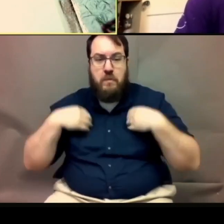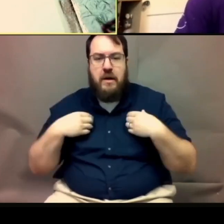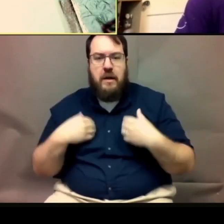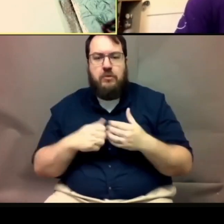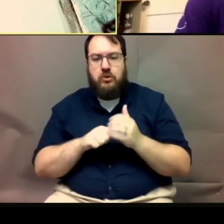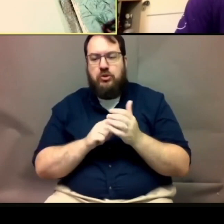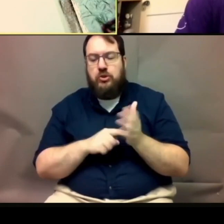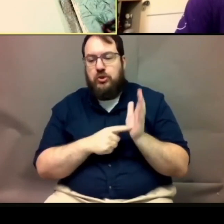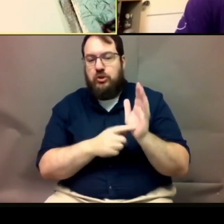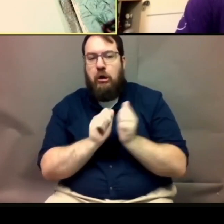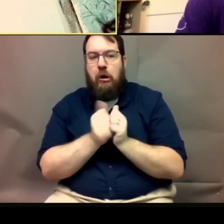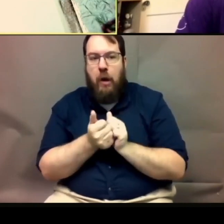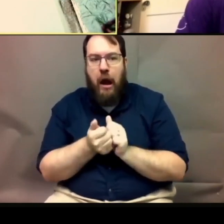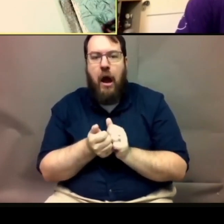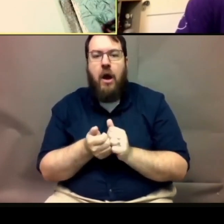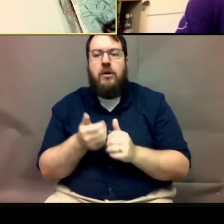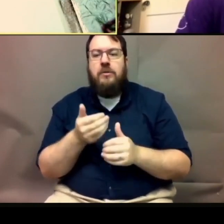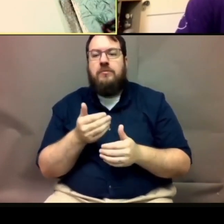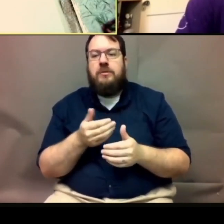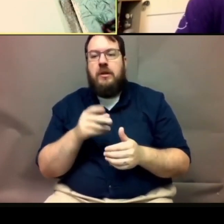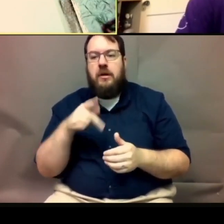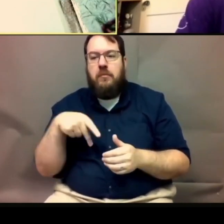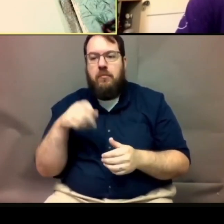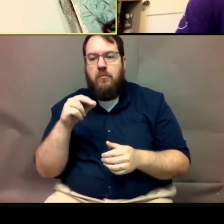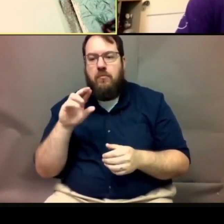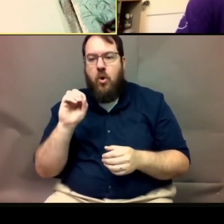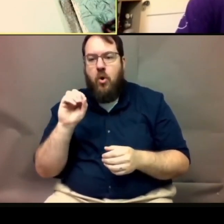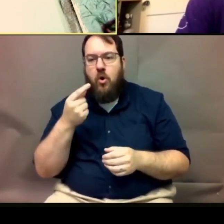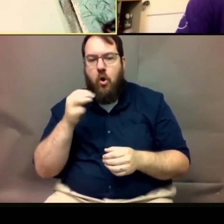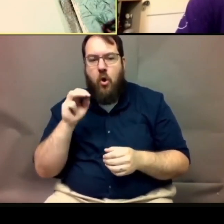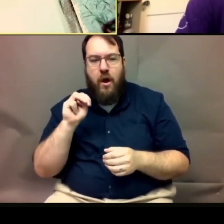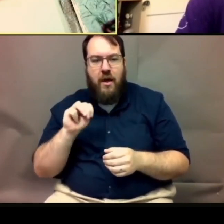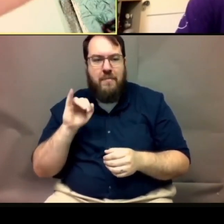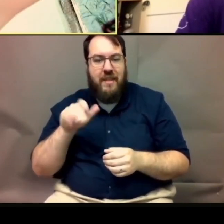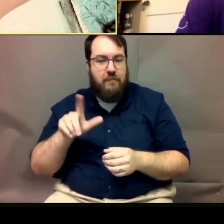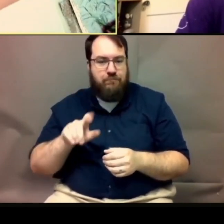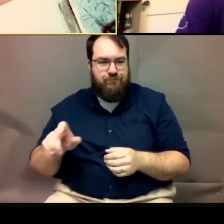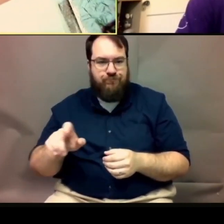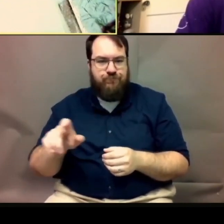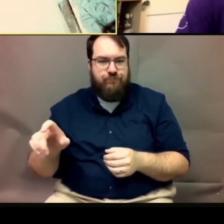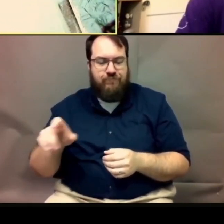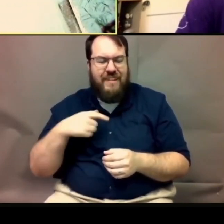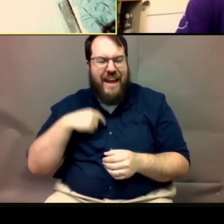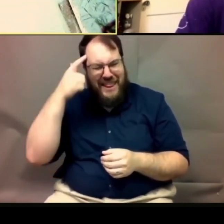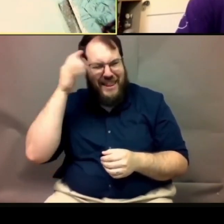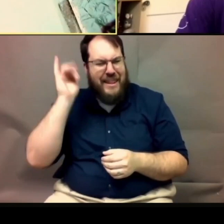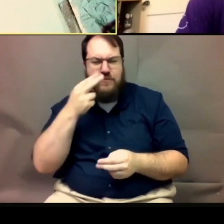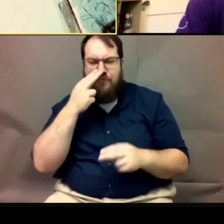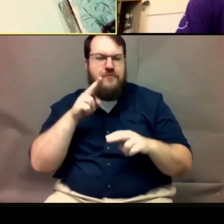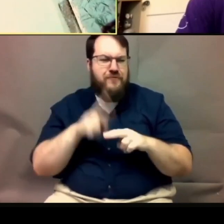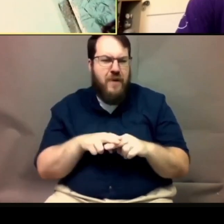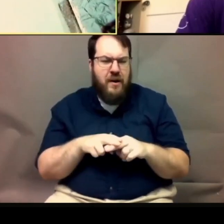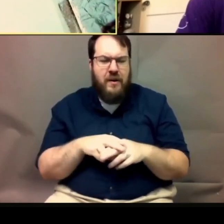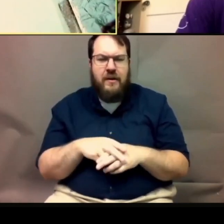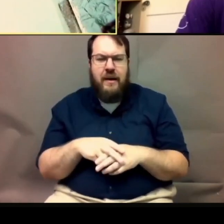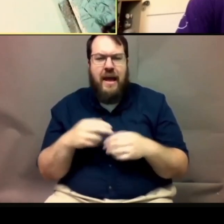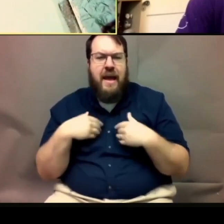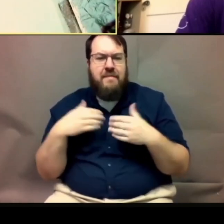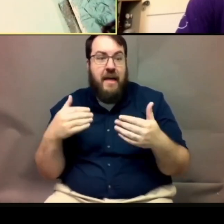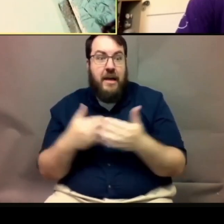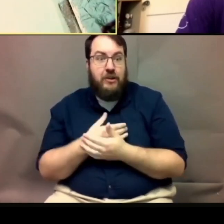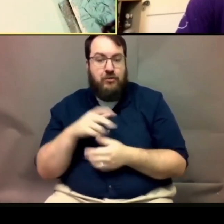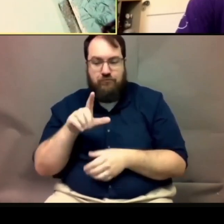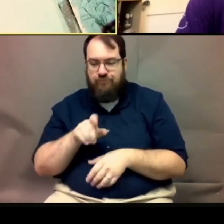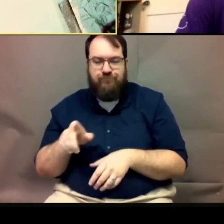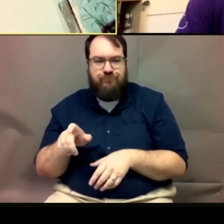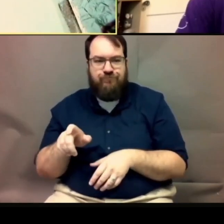mouse. Because I do think that's really fun to do. And also we have this new Makey Mouse backpack and I already